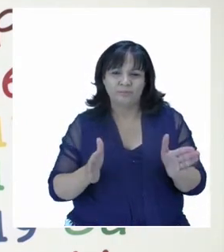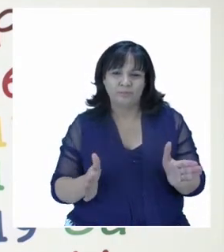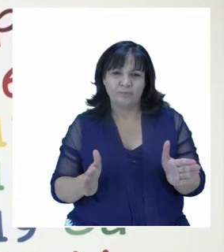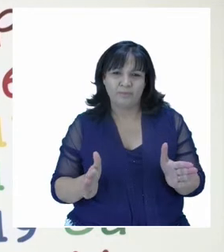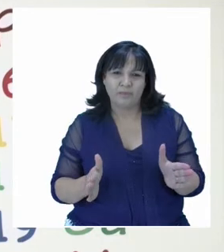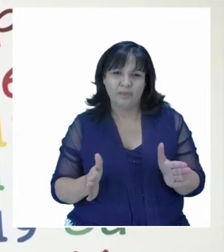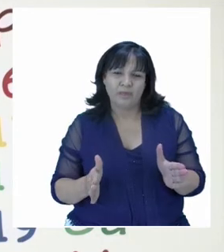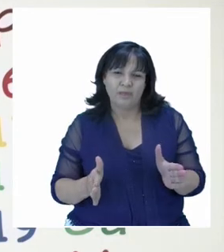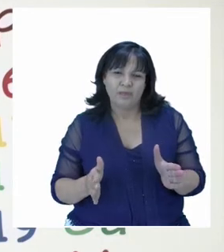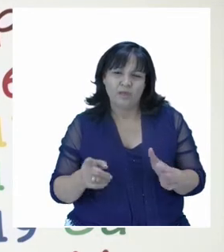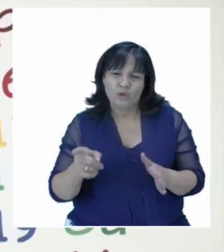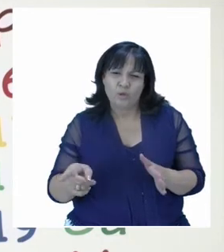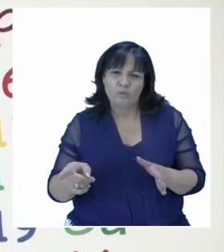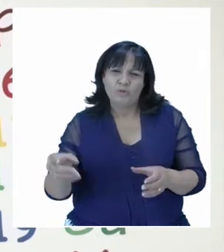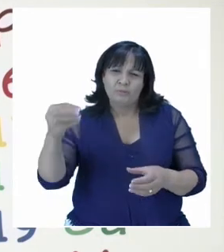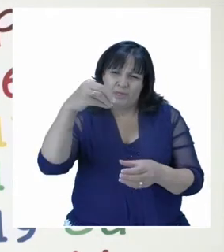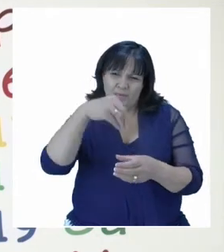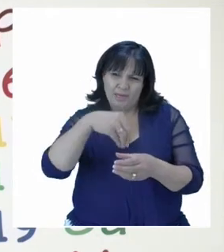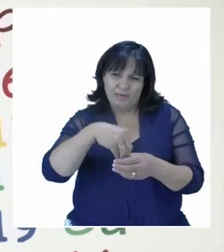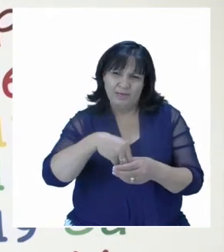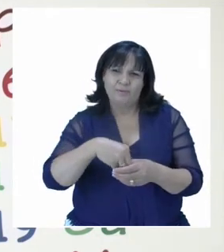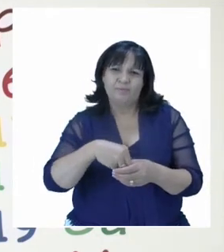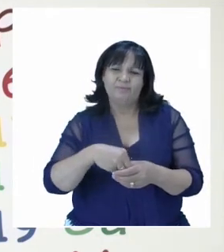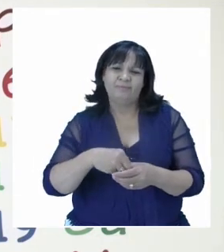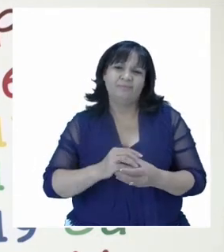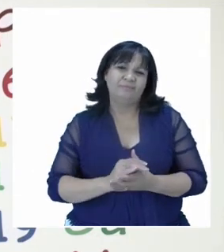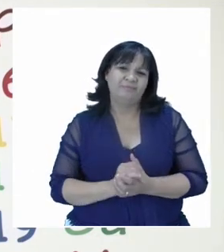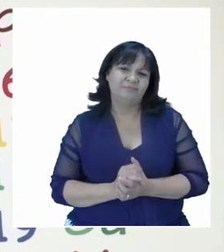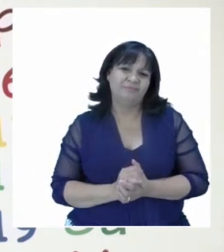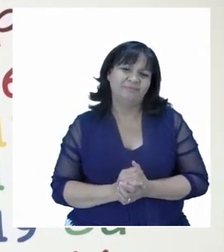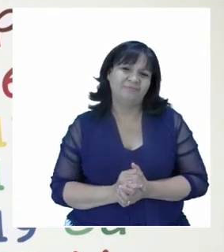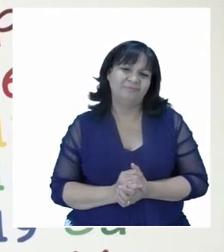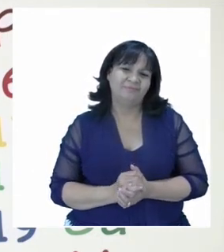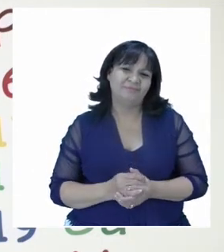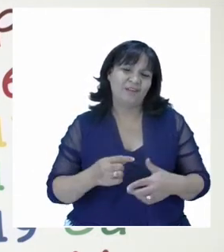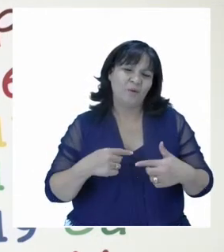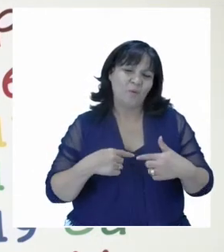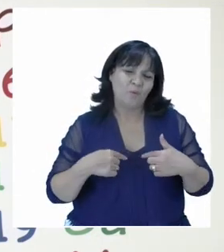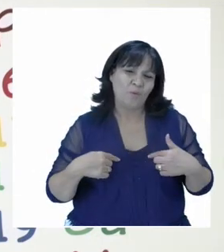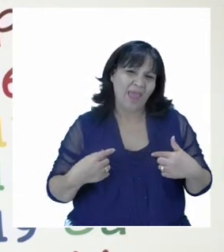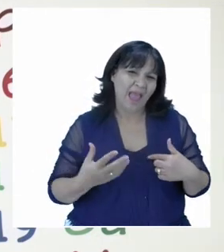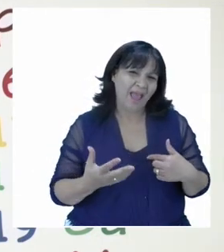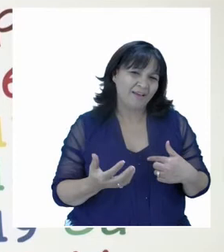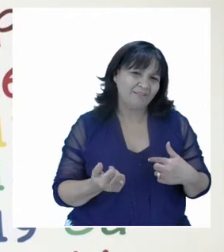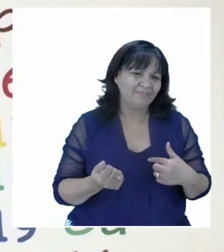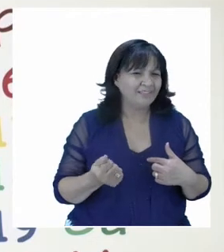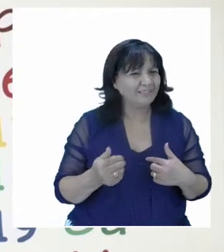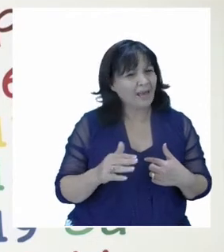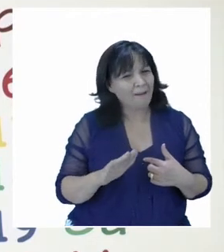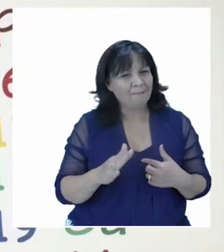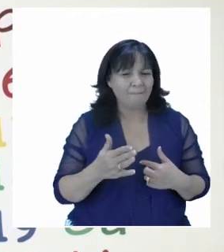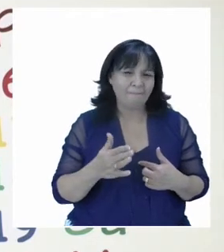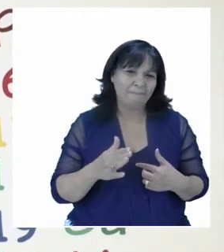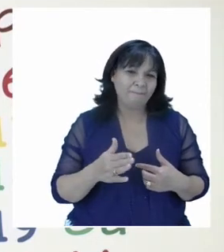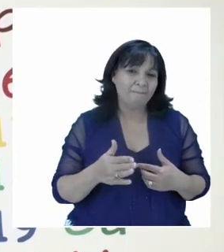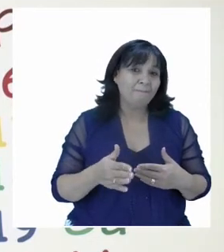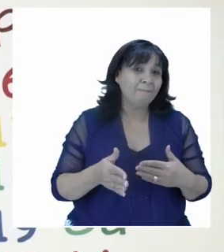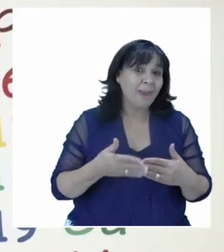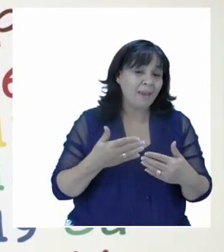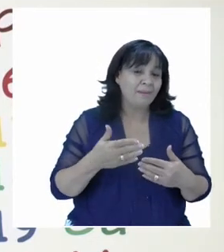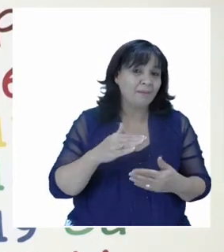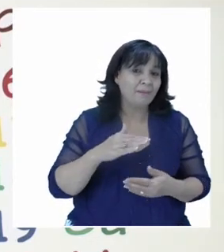something inside it. We have a few papers that are inside this